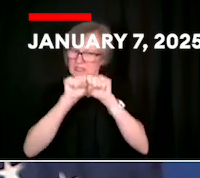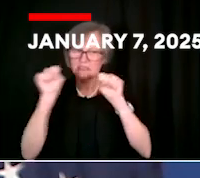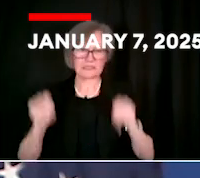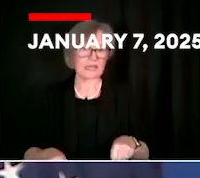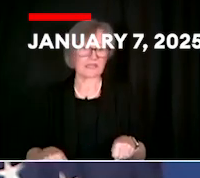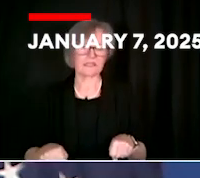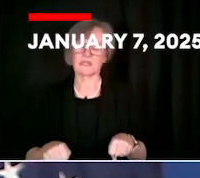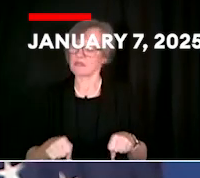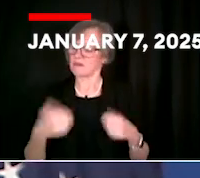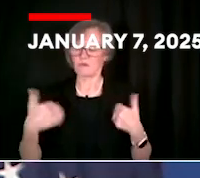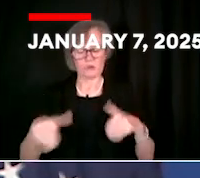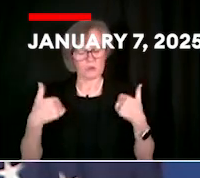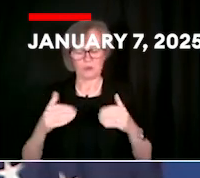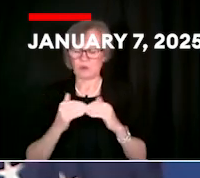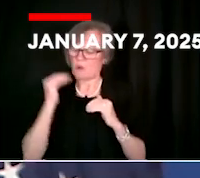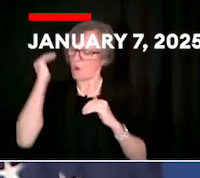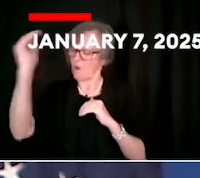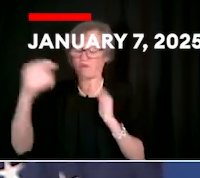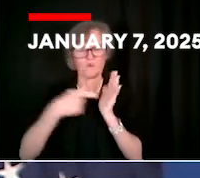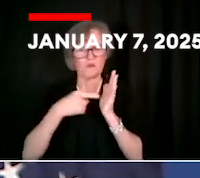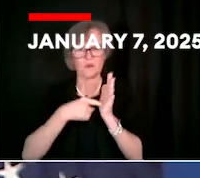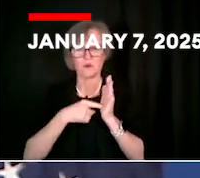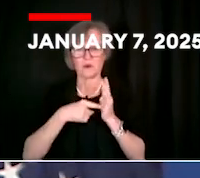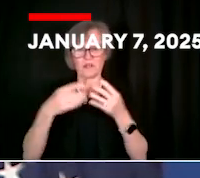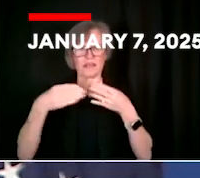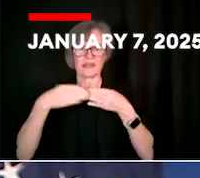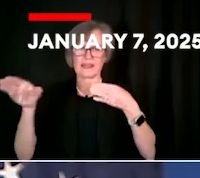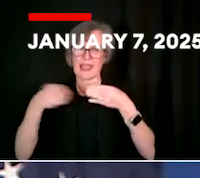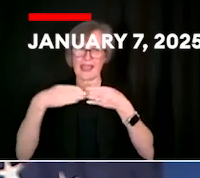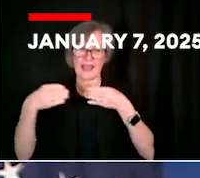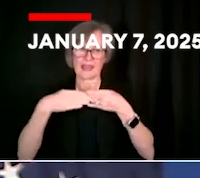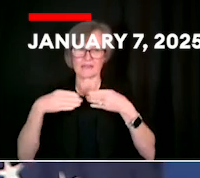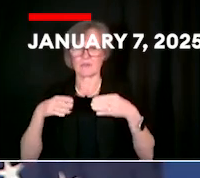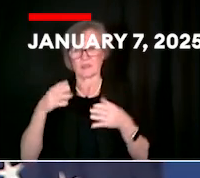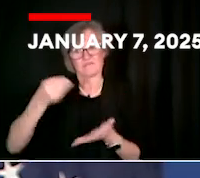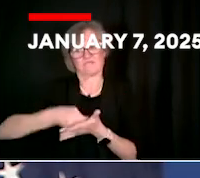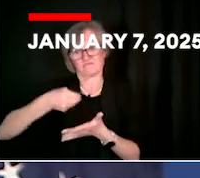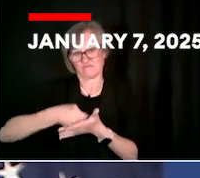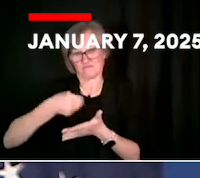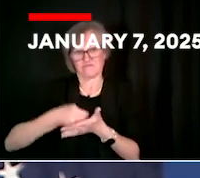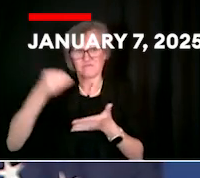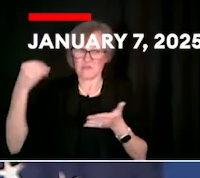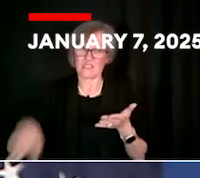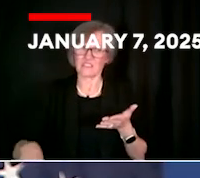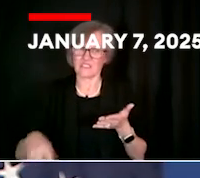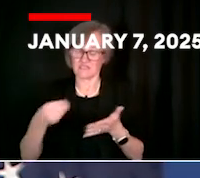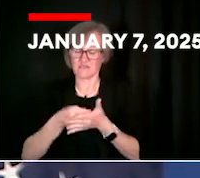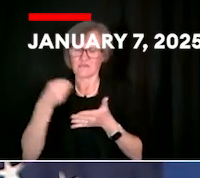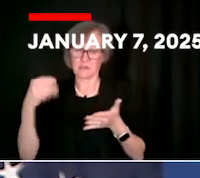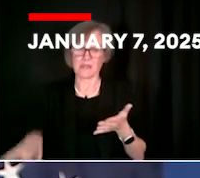long overdue that we can put the gates up. But it's a capital cost to that. It's very expensive. I think